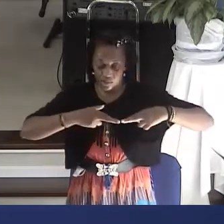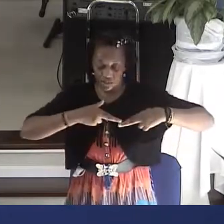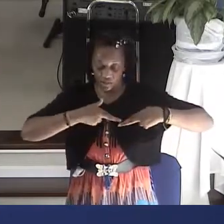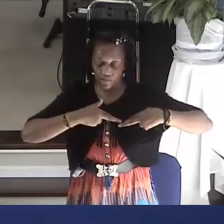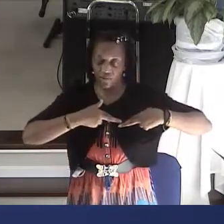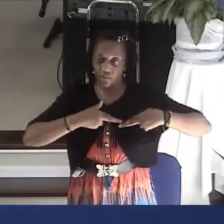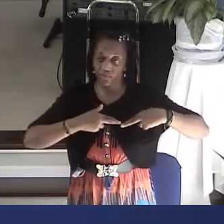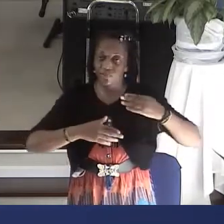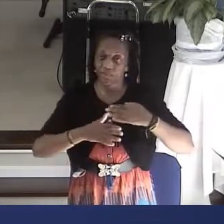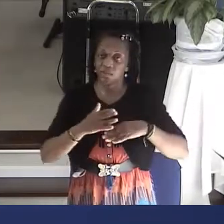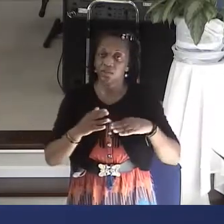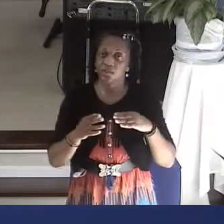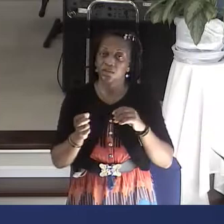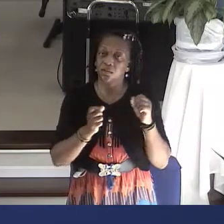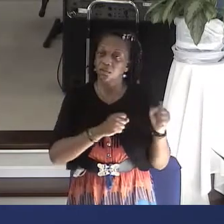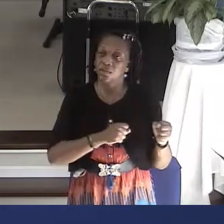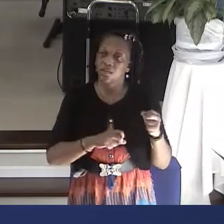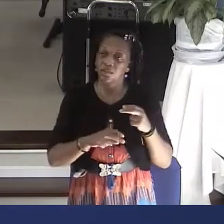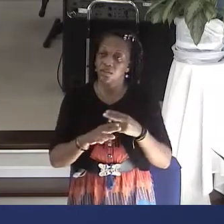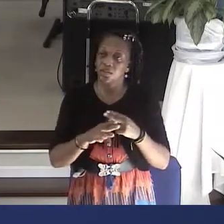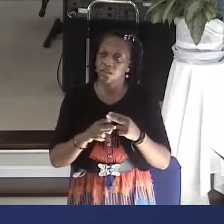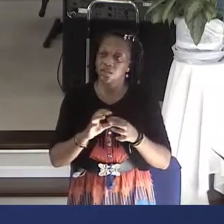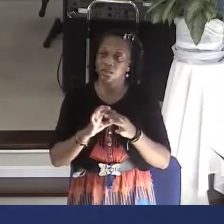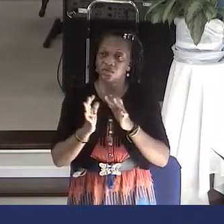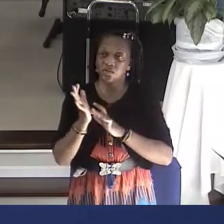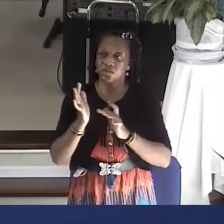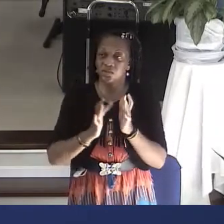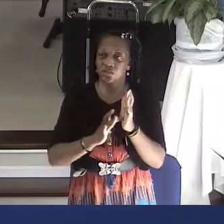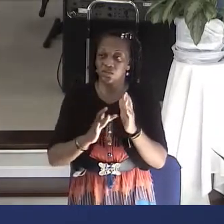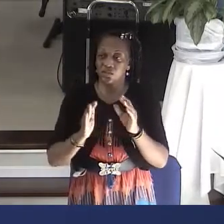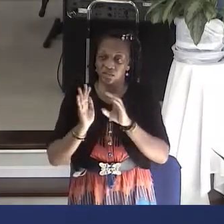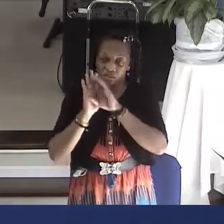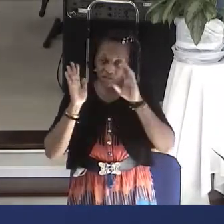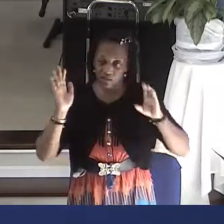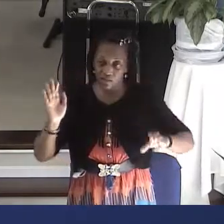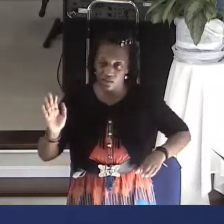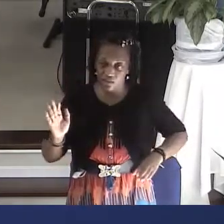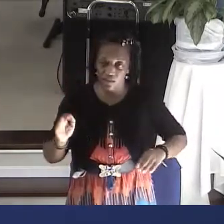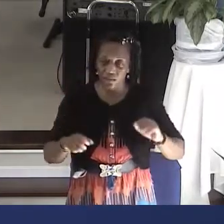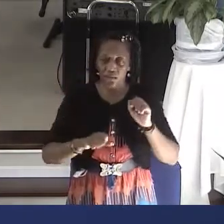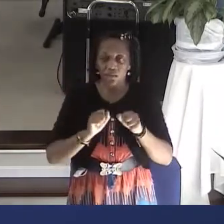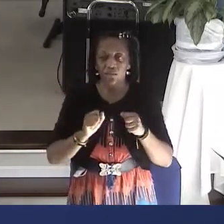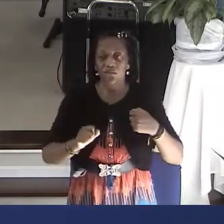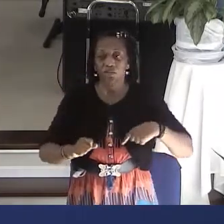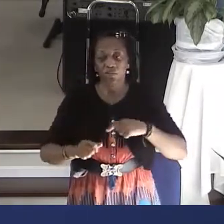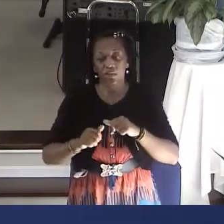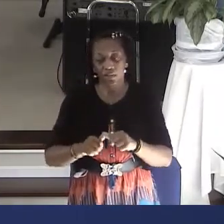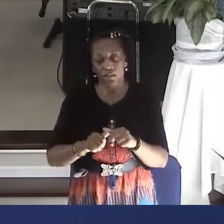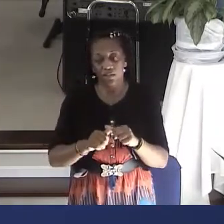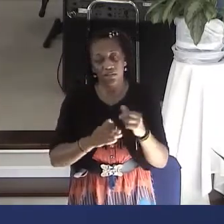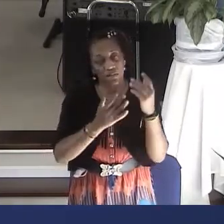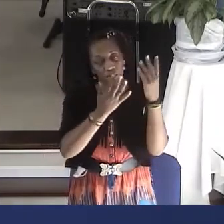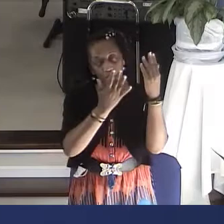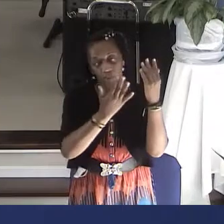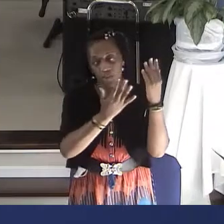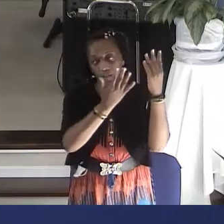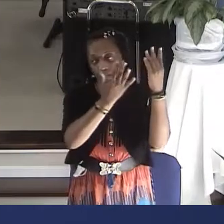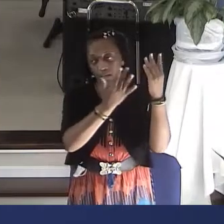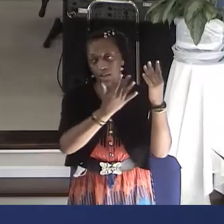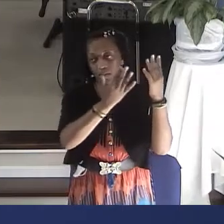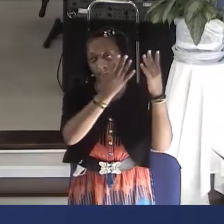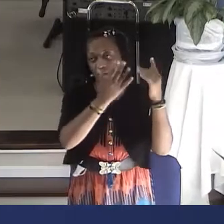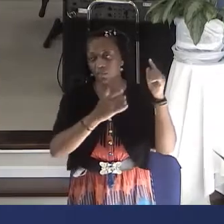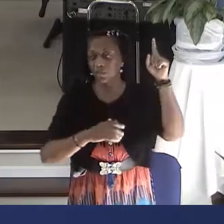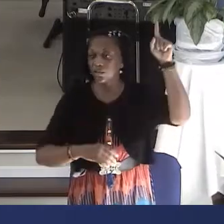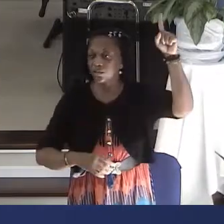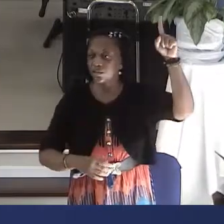Christ of Nazareth. And so we continue to wait upon you. We continue to wait upon you because your